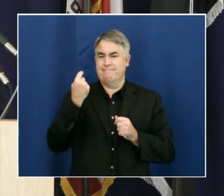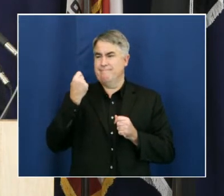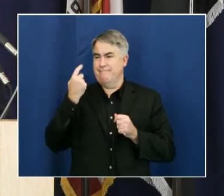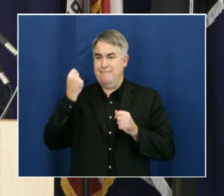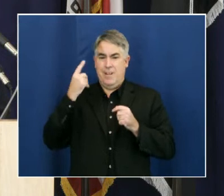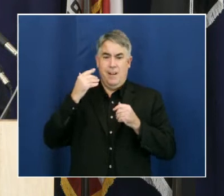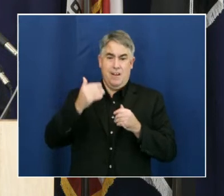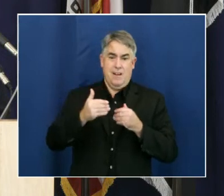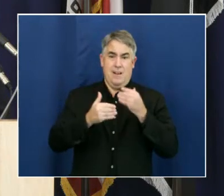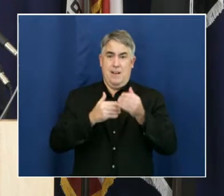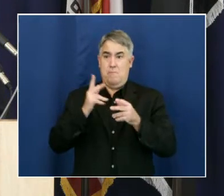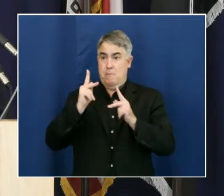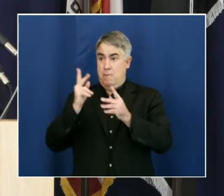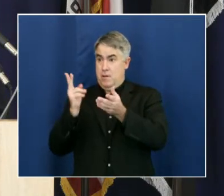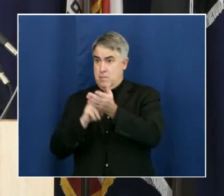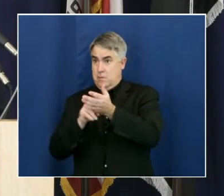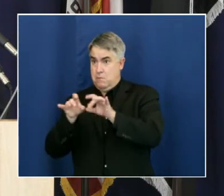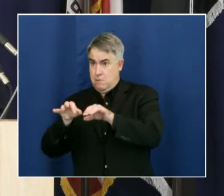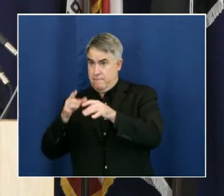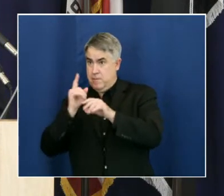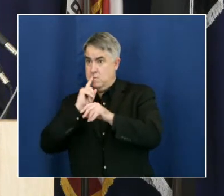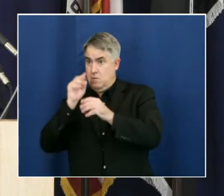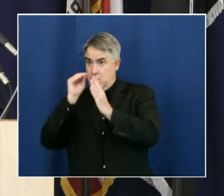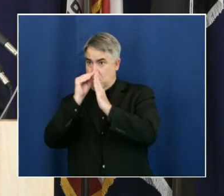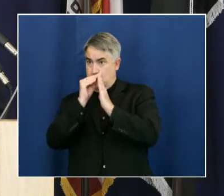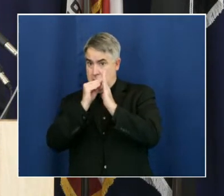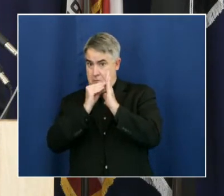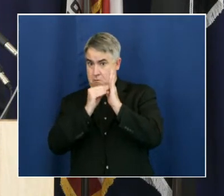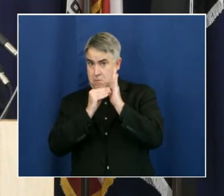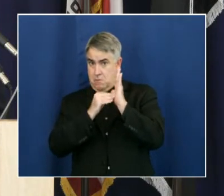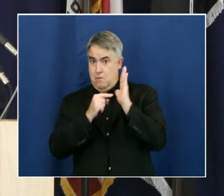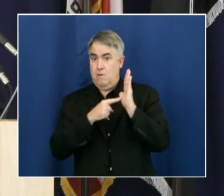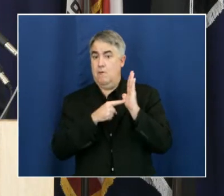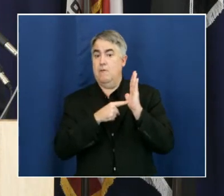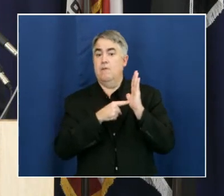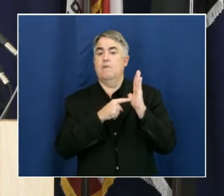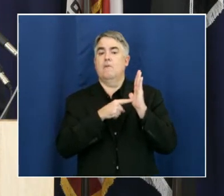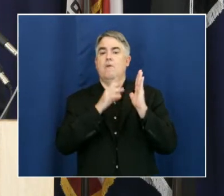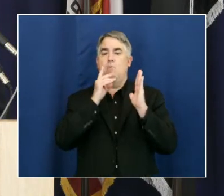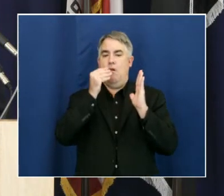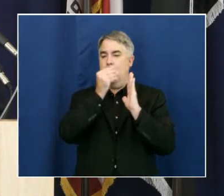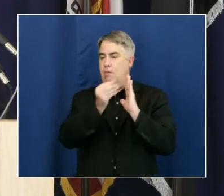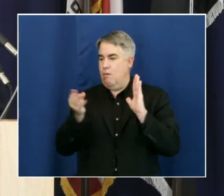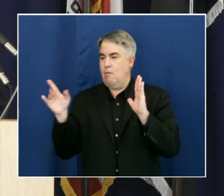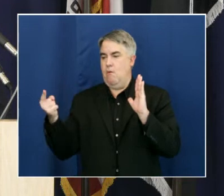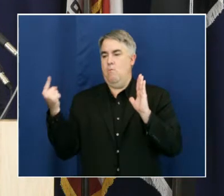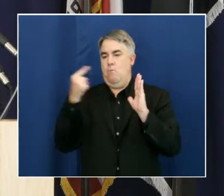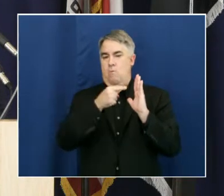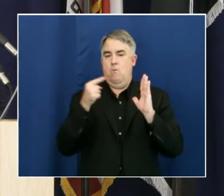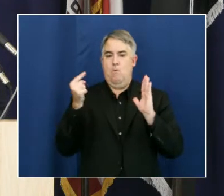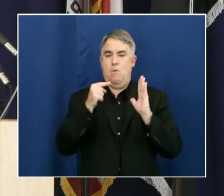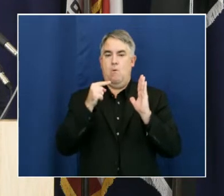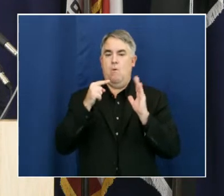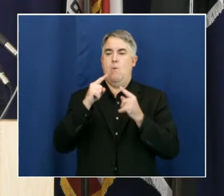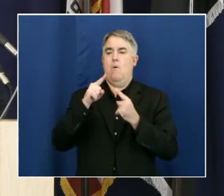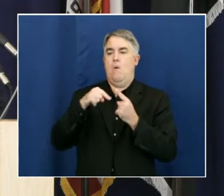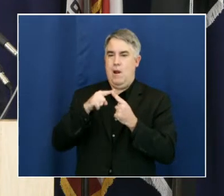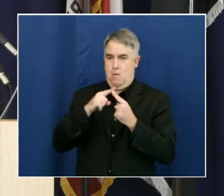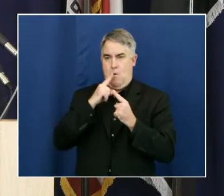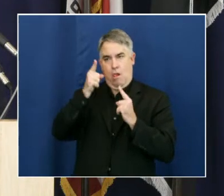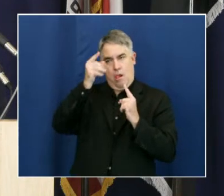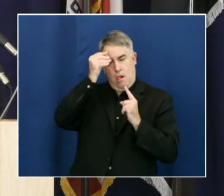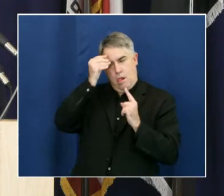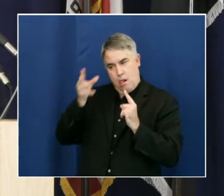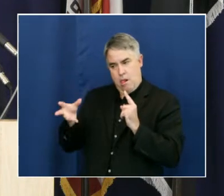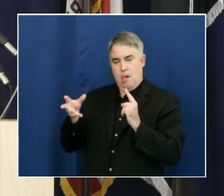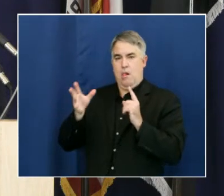up, as was shared by Supervisor Fletcher, then we will let the public know the when. But very soon,